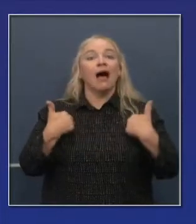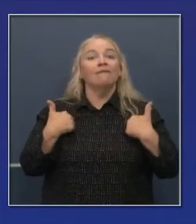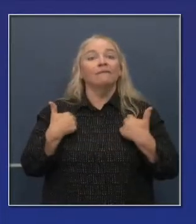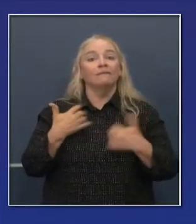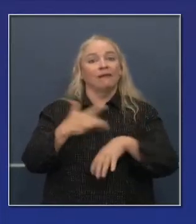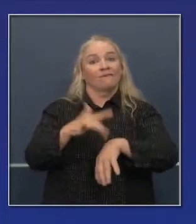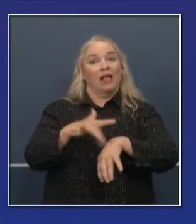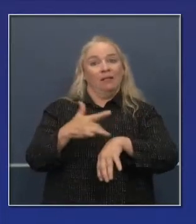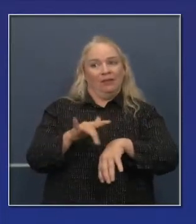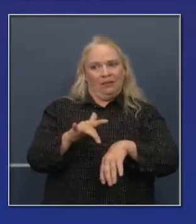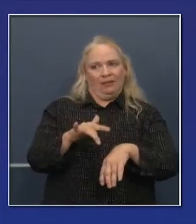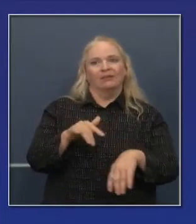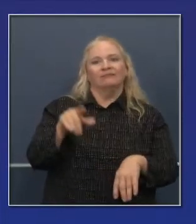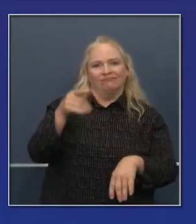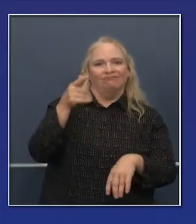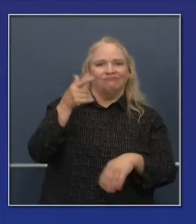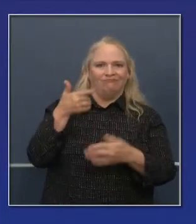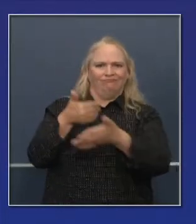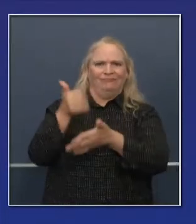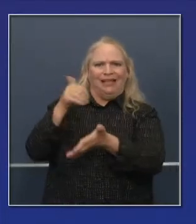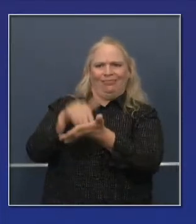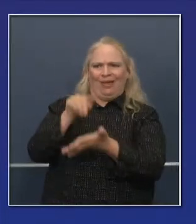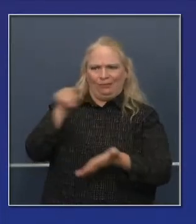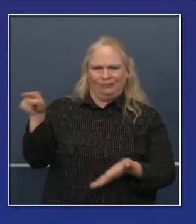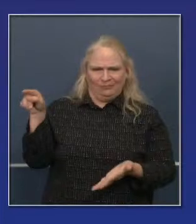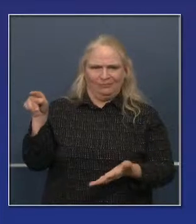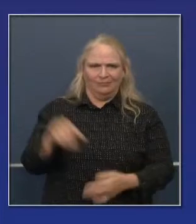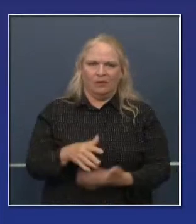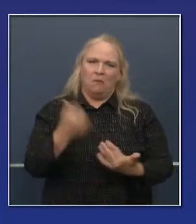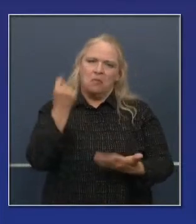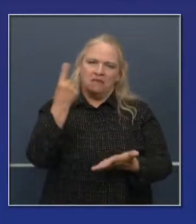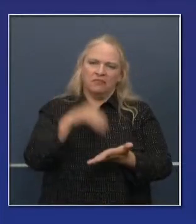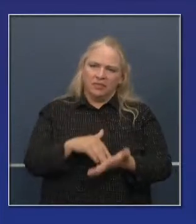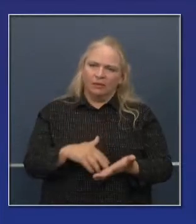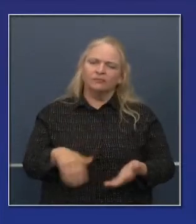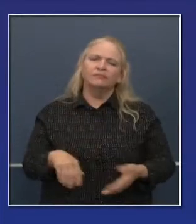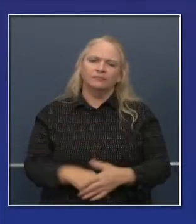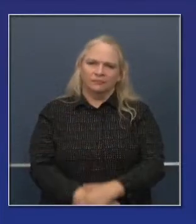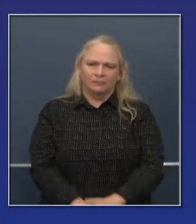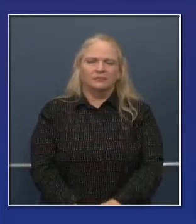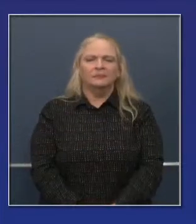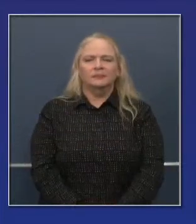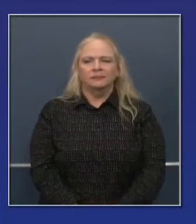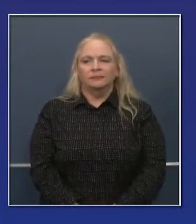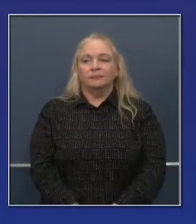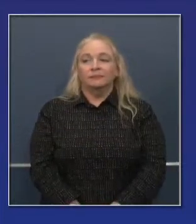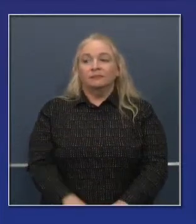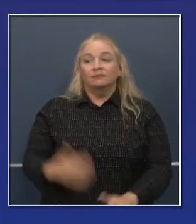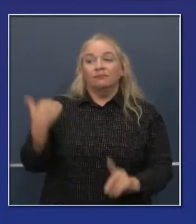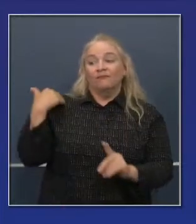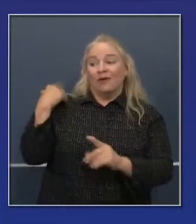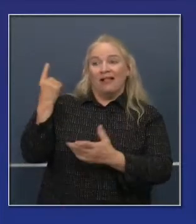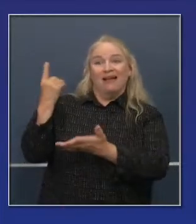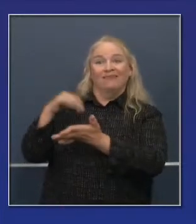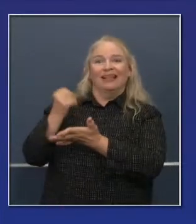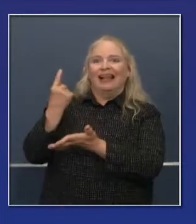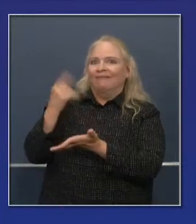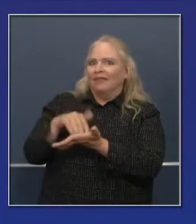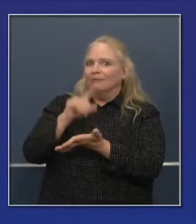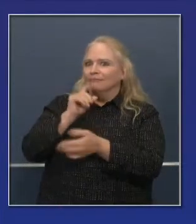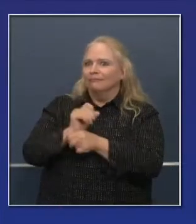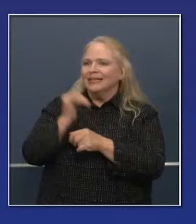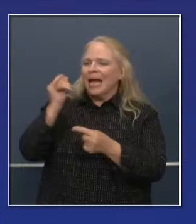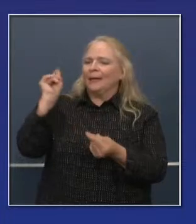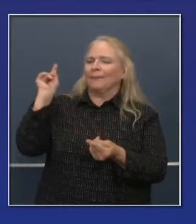of 10,000, though we were consistently above 11,000 on the ventilators available. So that's something